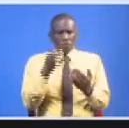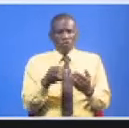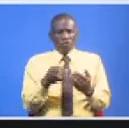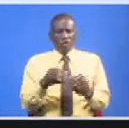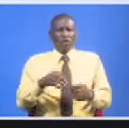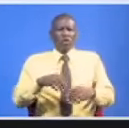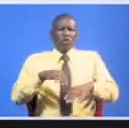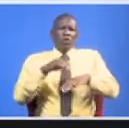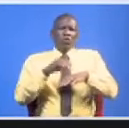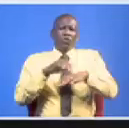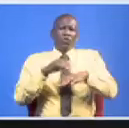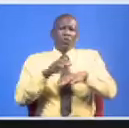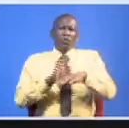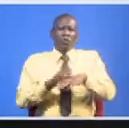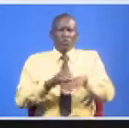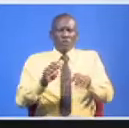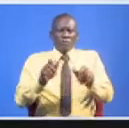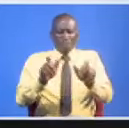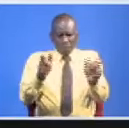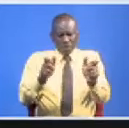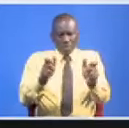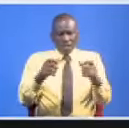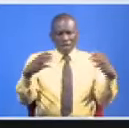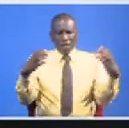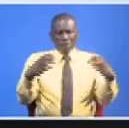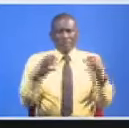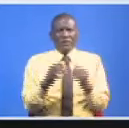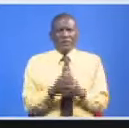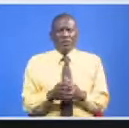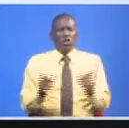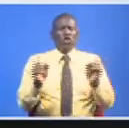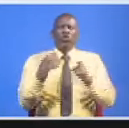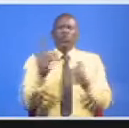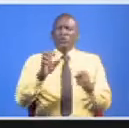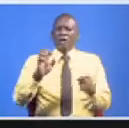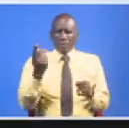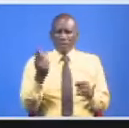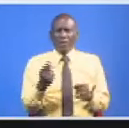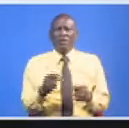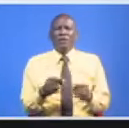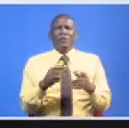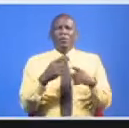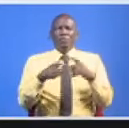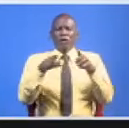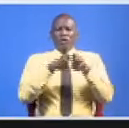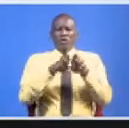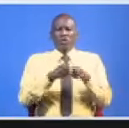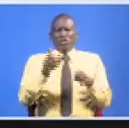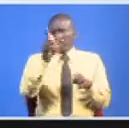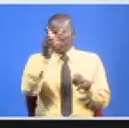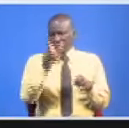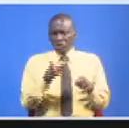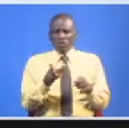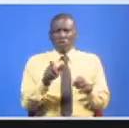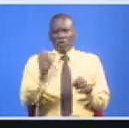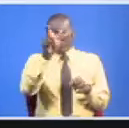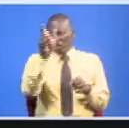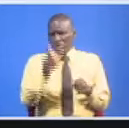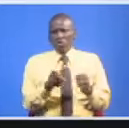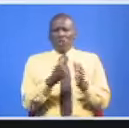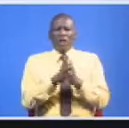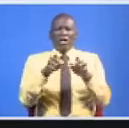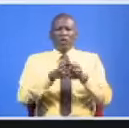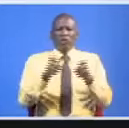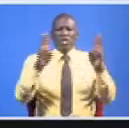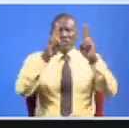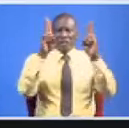reach of the media house, not just in Kenya, but in the region and